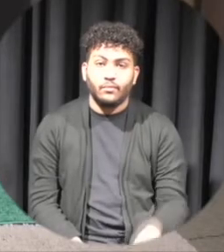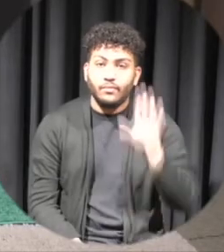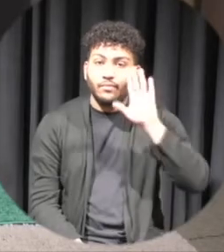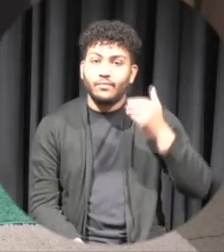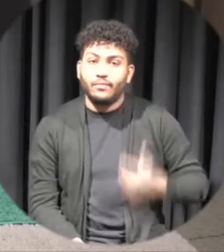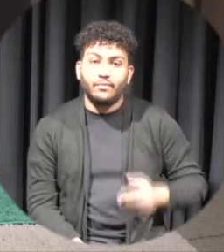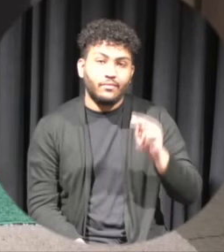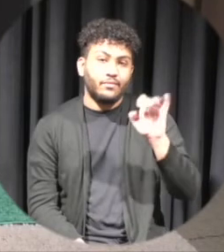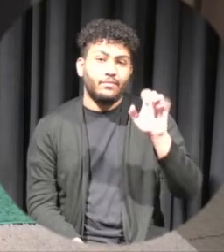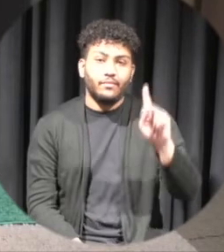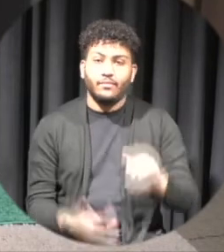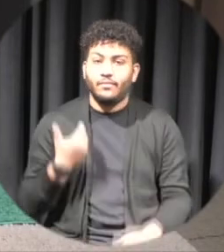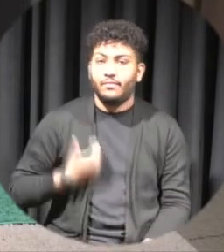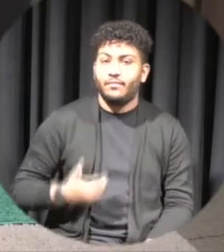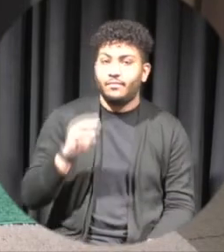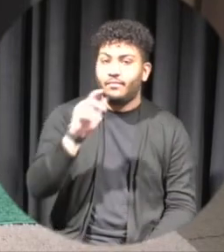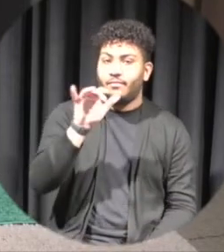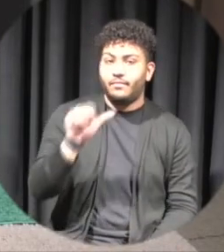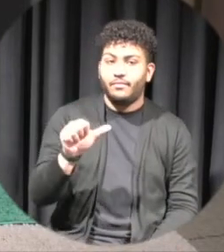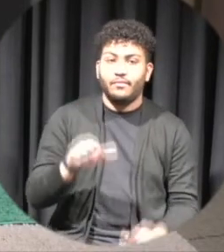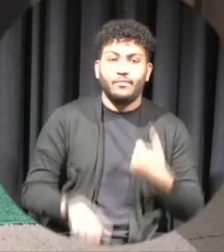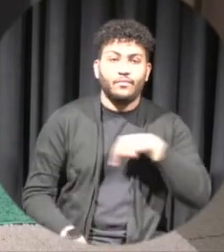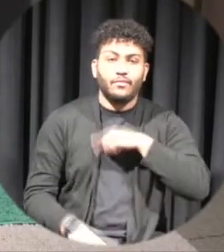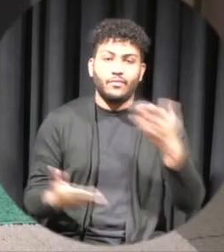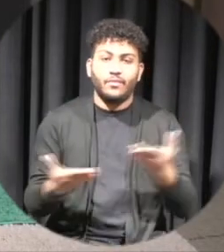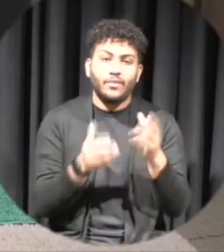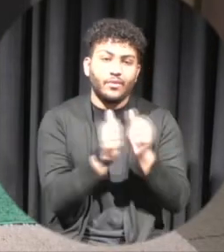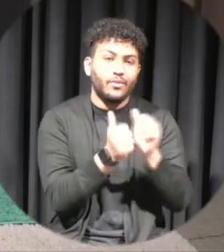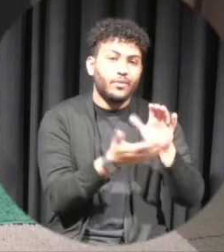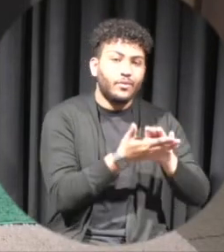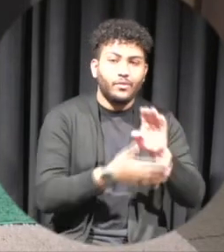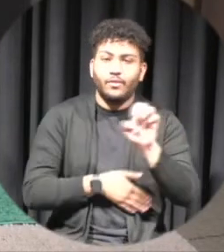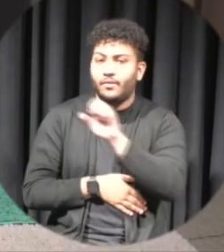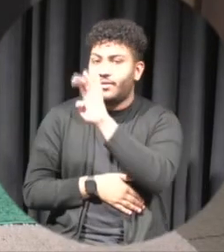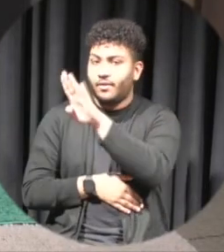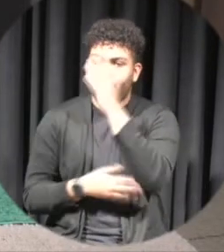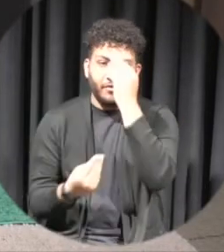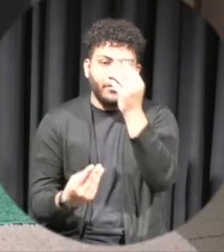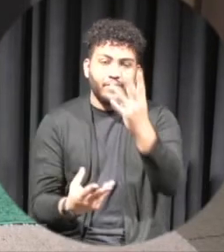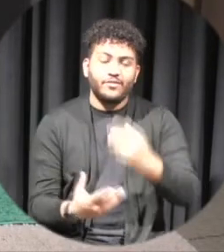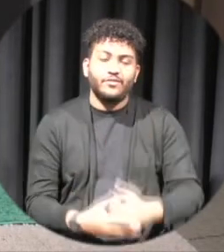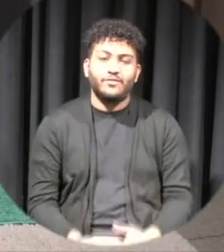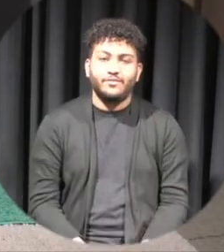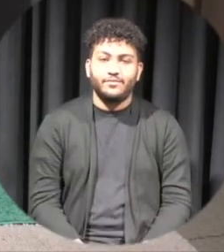Hello, I'm Nick. And I'm Maya. And we're here with your school and club news.